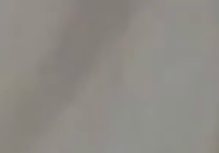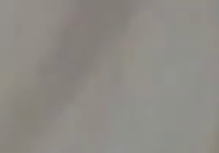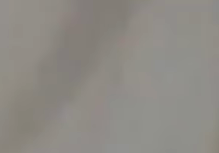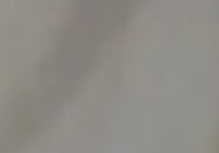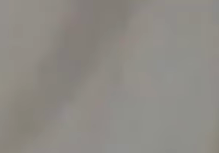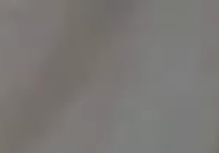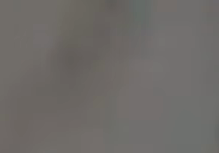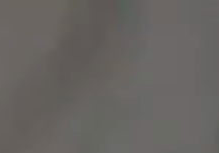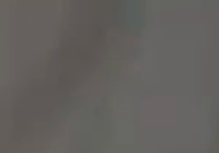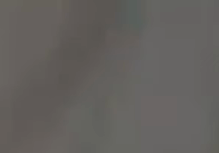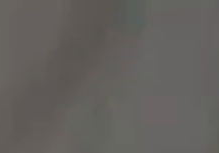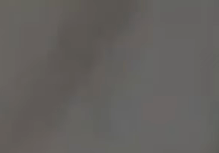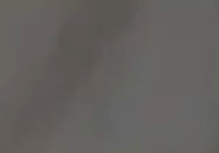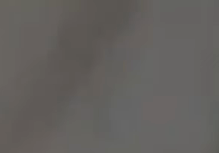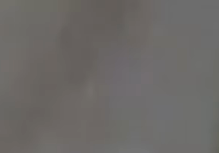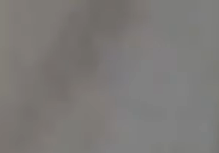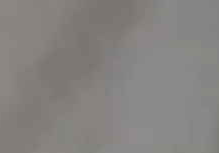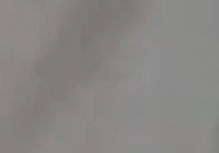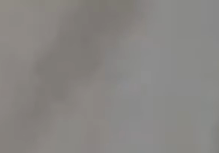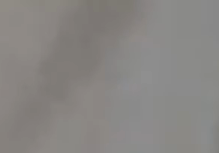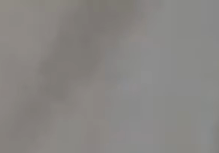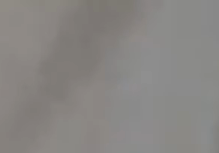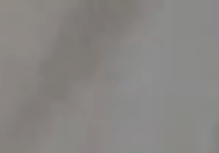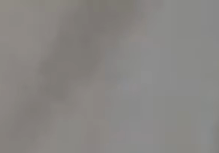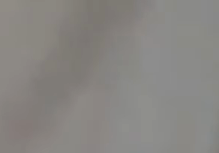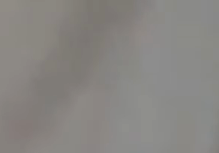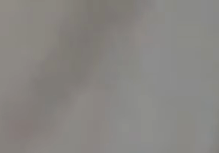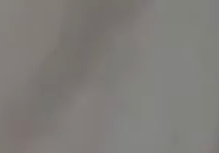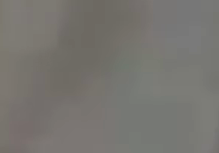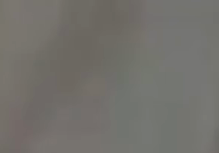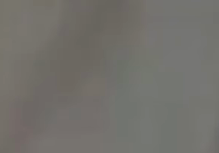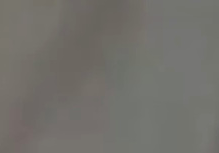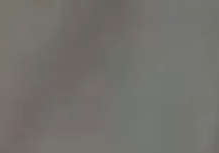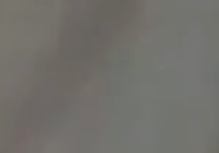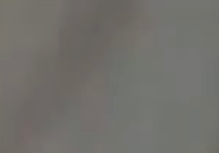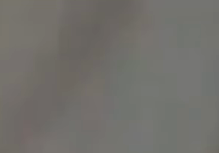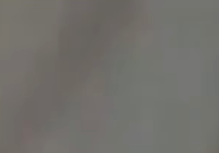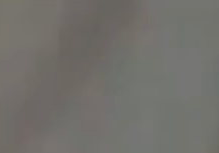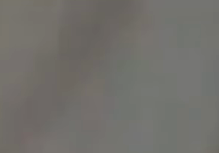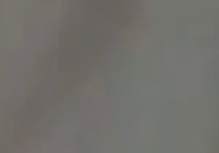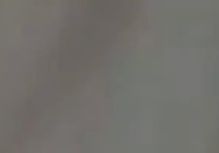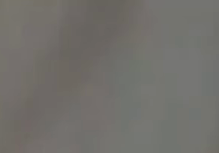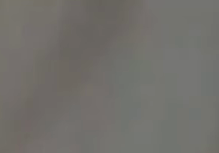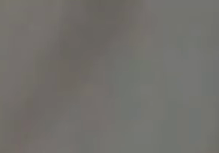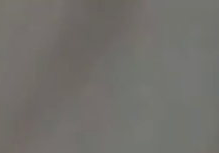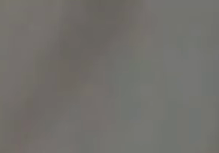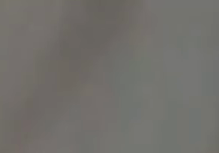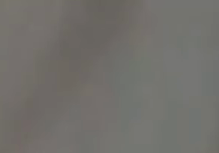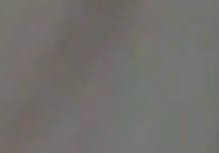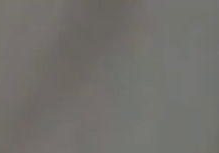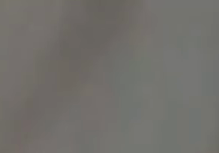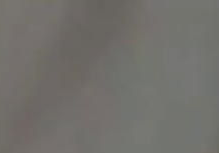out how many people. We tend to think characters alone, and we forget that all-important narrator.